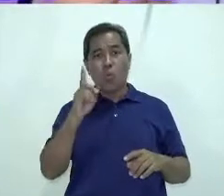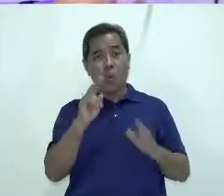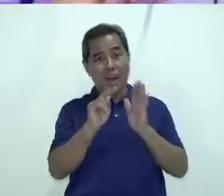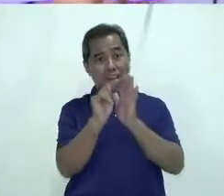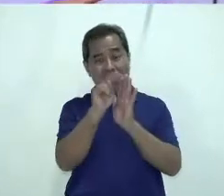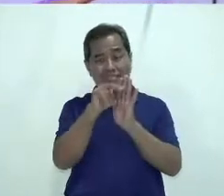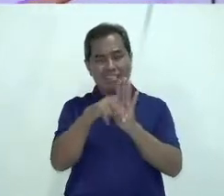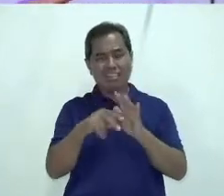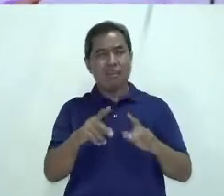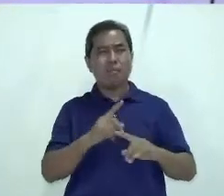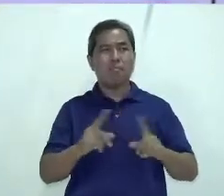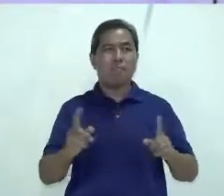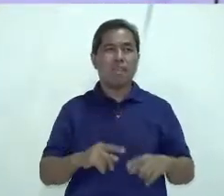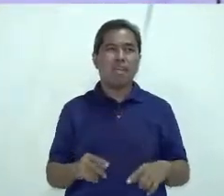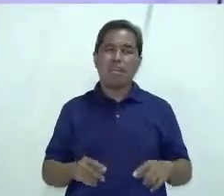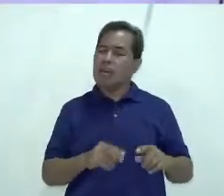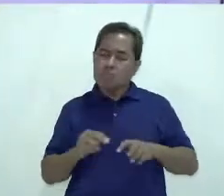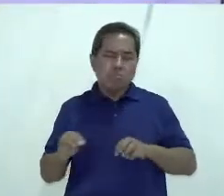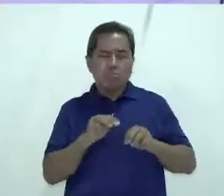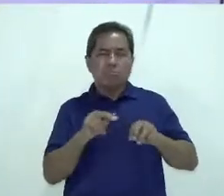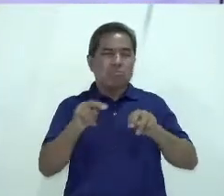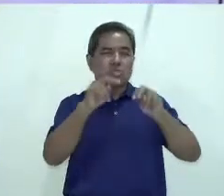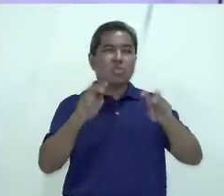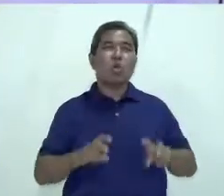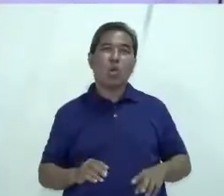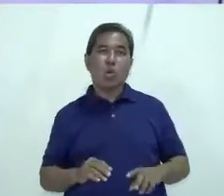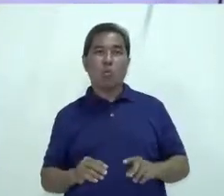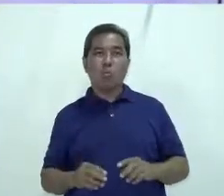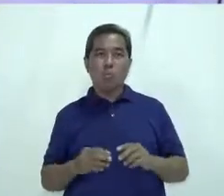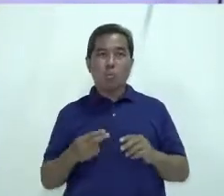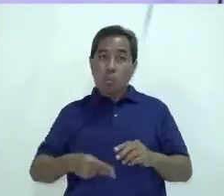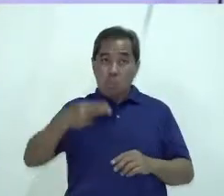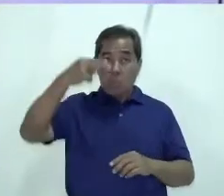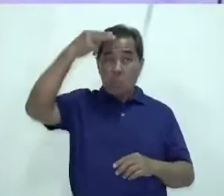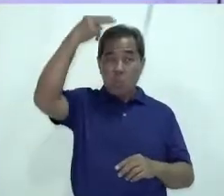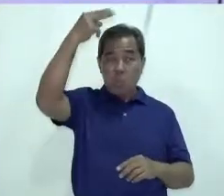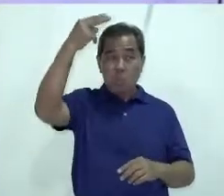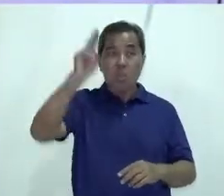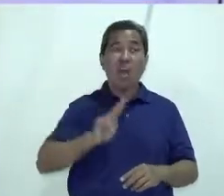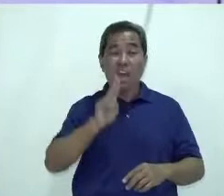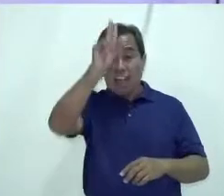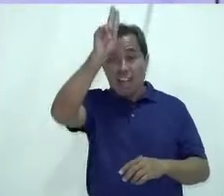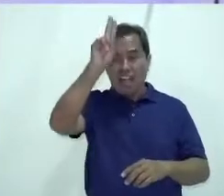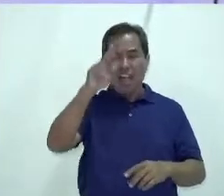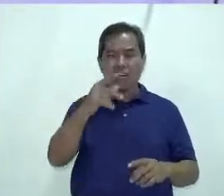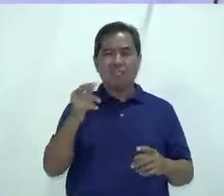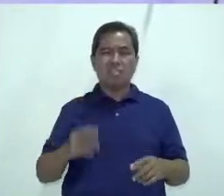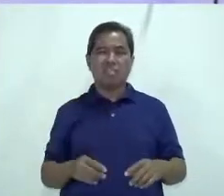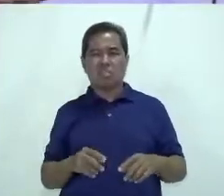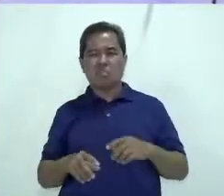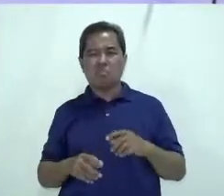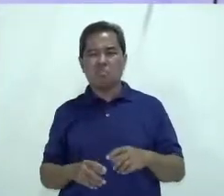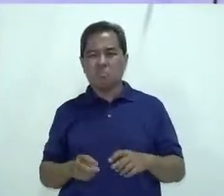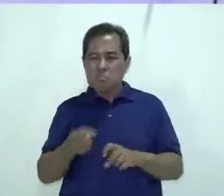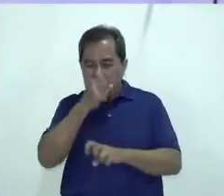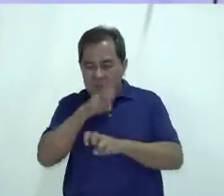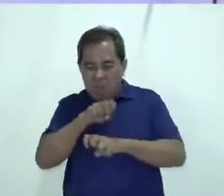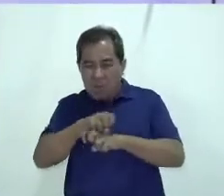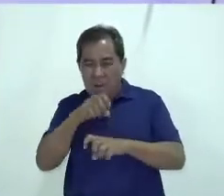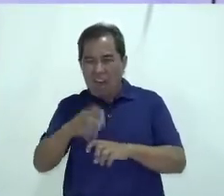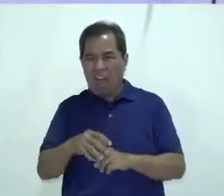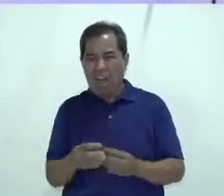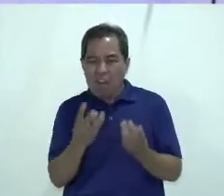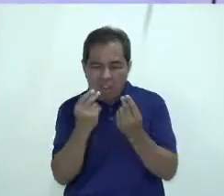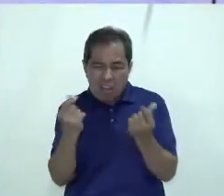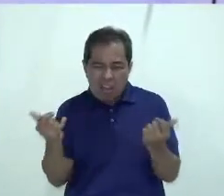special about the, you know, the journey up. It's rough road, it's rough tracks, it's dirt, it's stone, it's